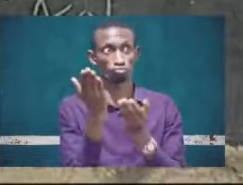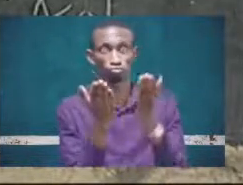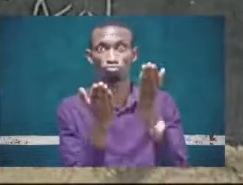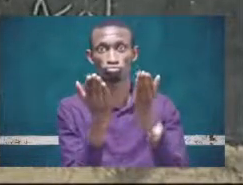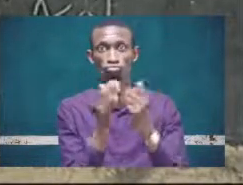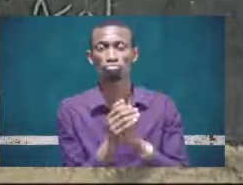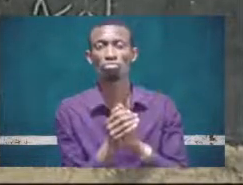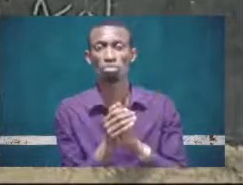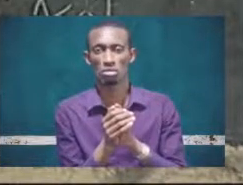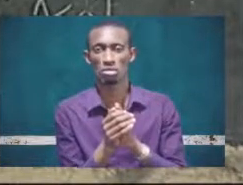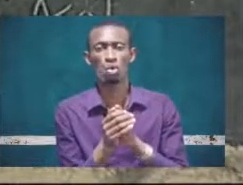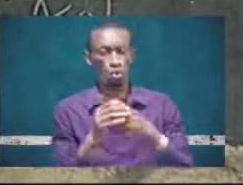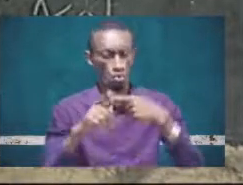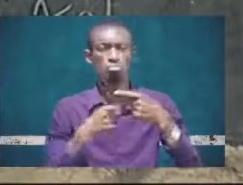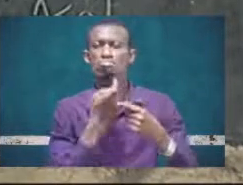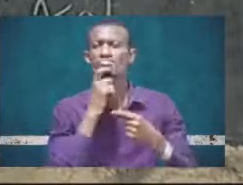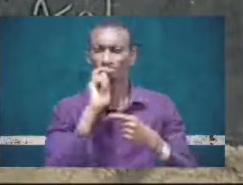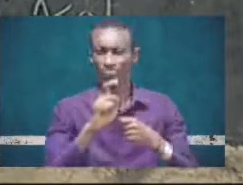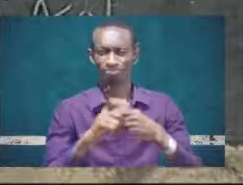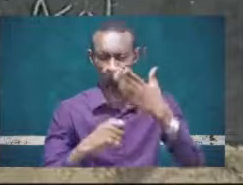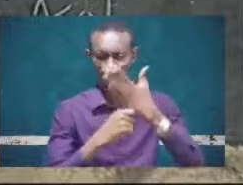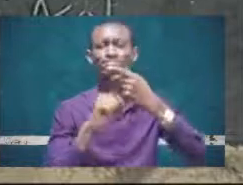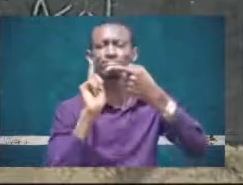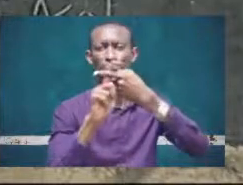is always positive.